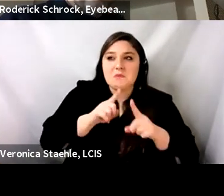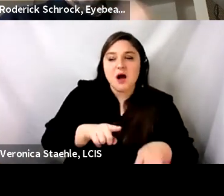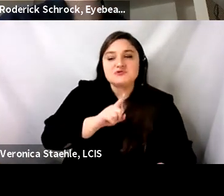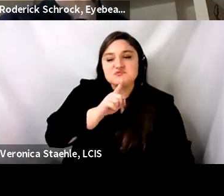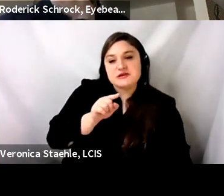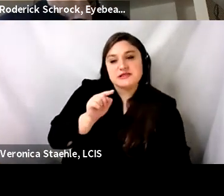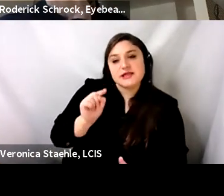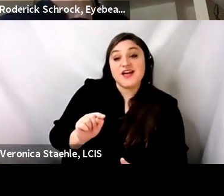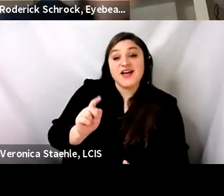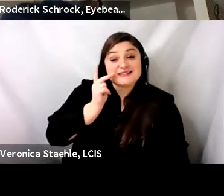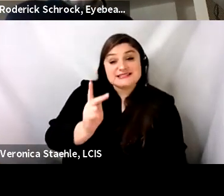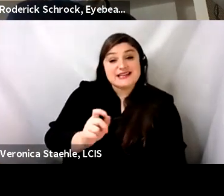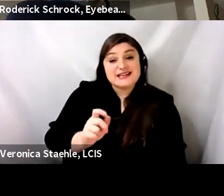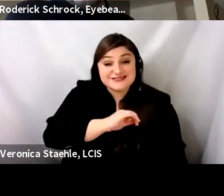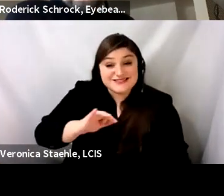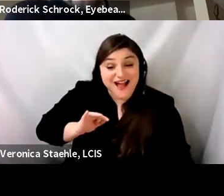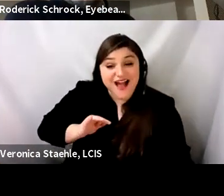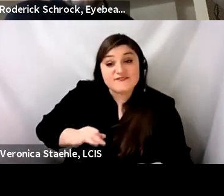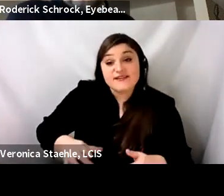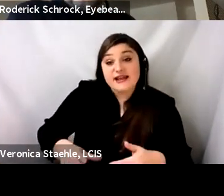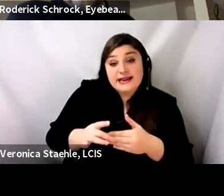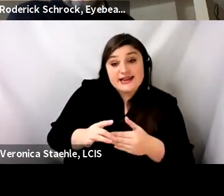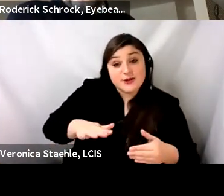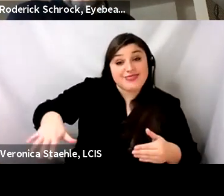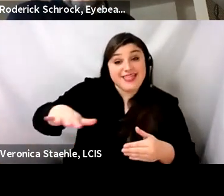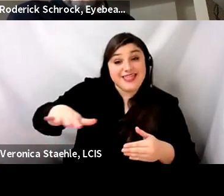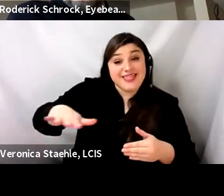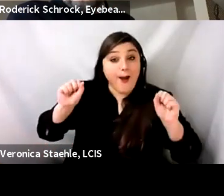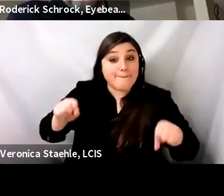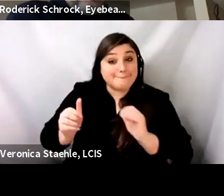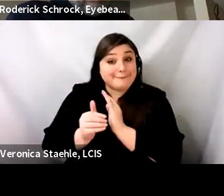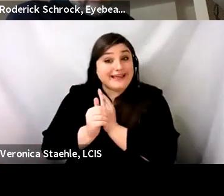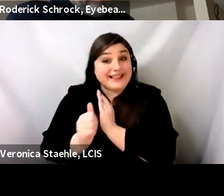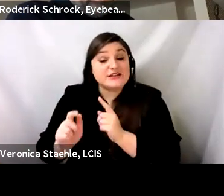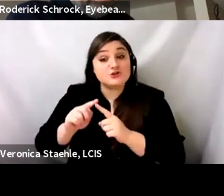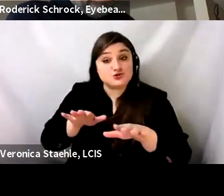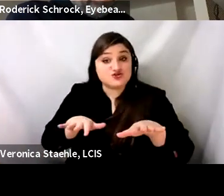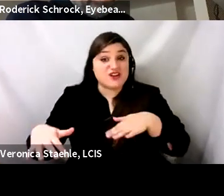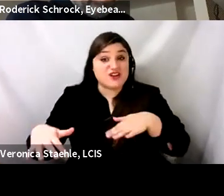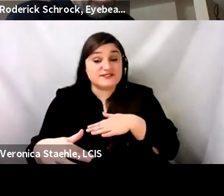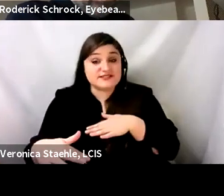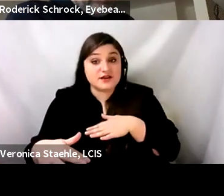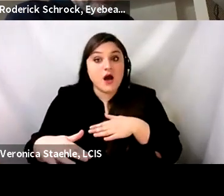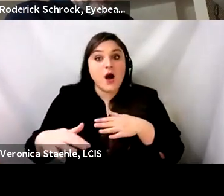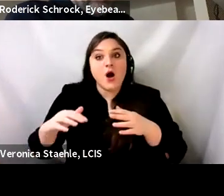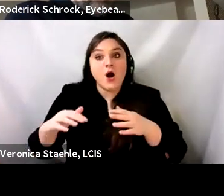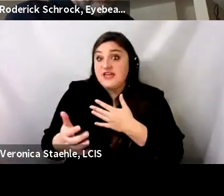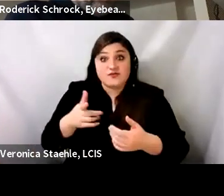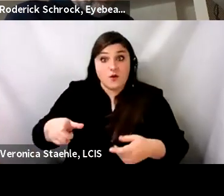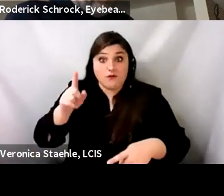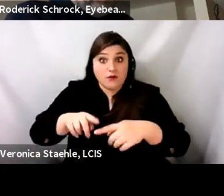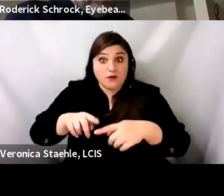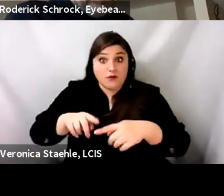to pivot and shift the focus of the programming to address the immediate and unforeseen challenges of COVID